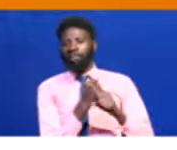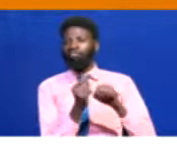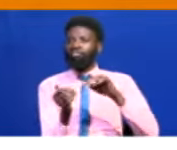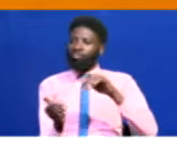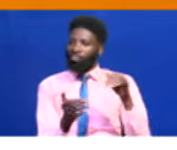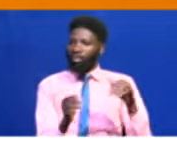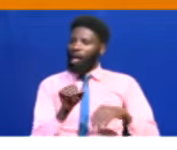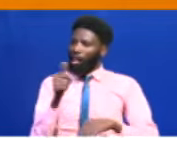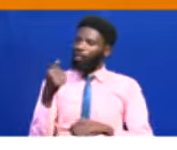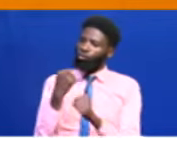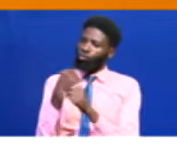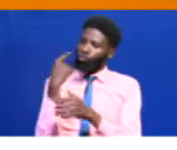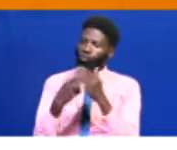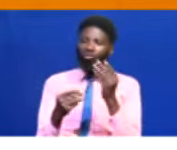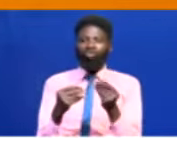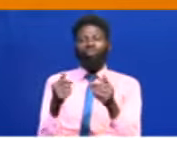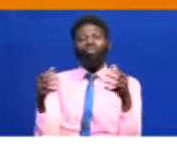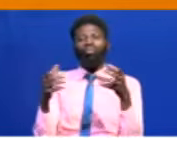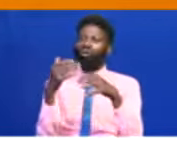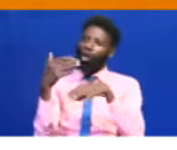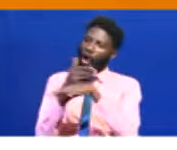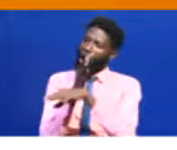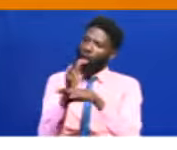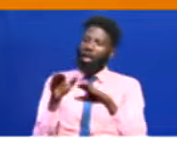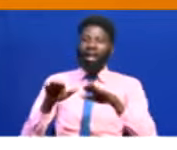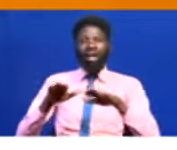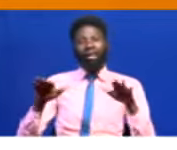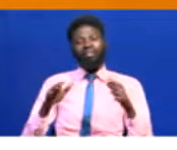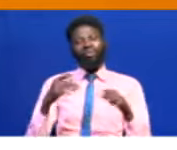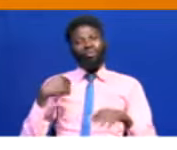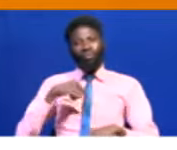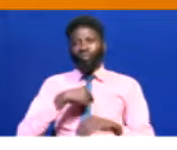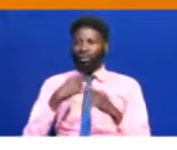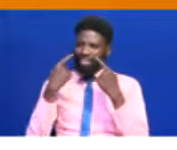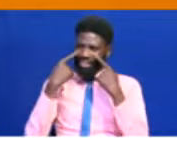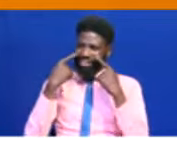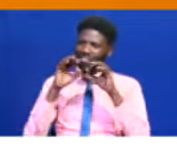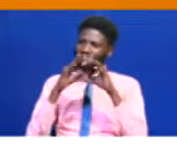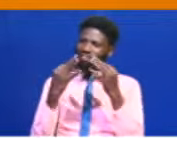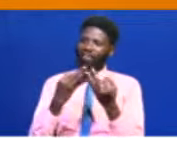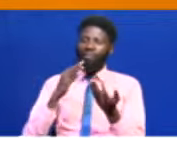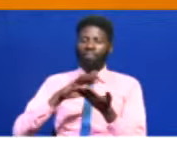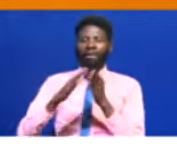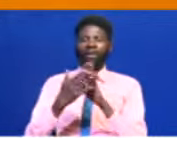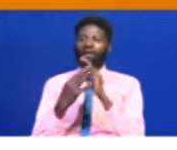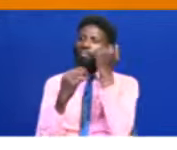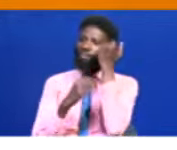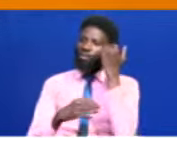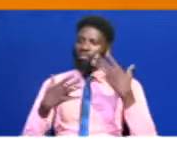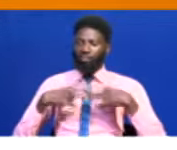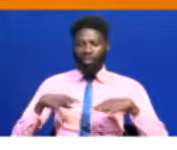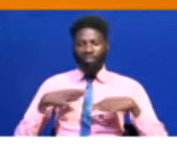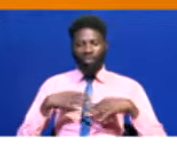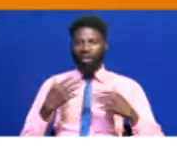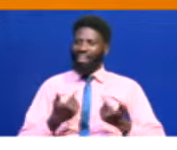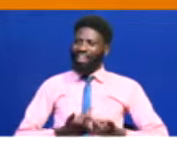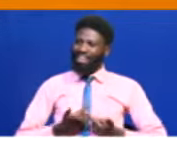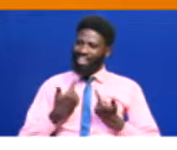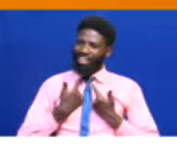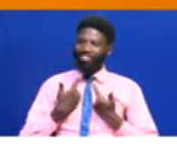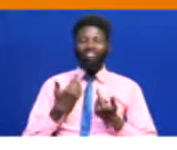actually do away with this menace once and for all? We've seen, families go poor and even people losing their lives over issues